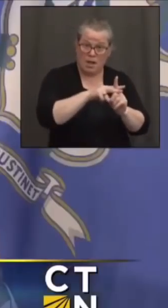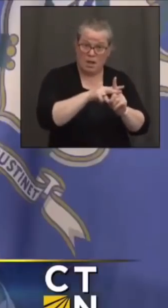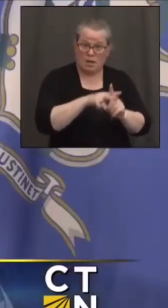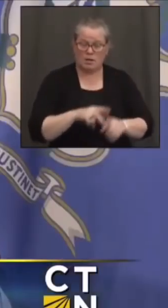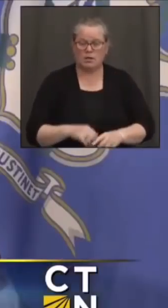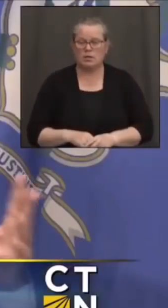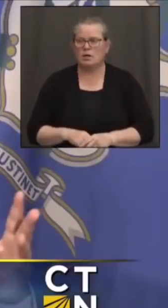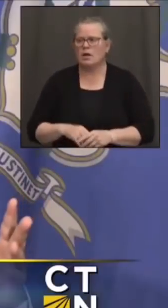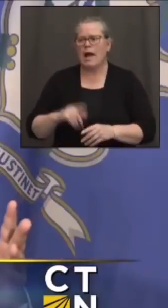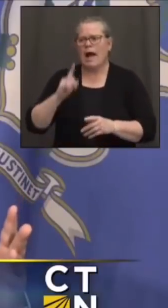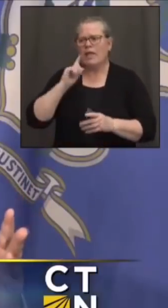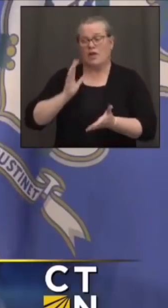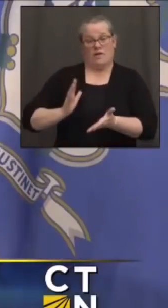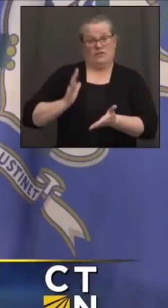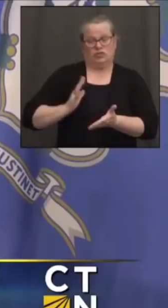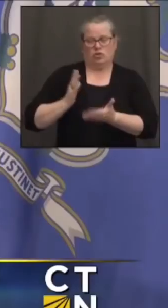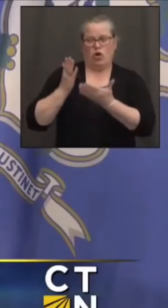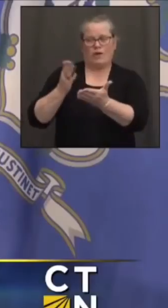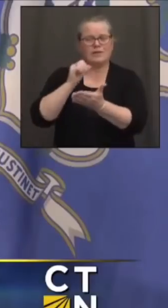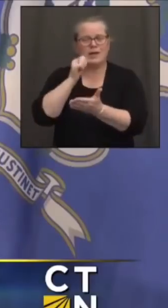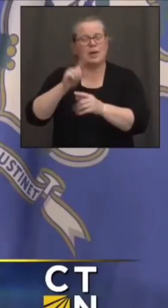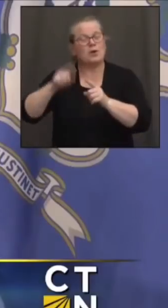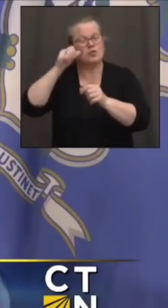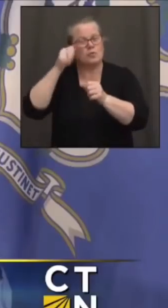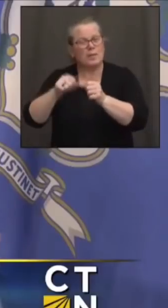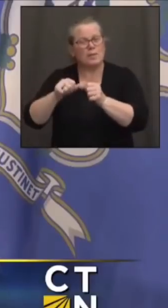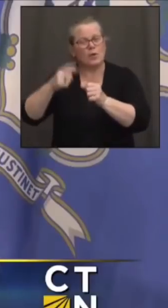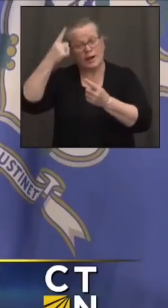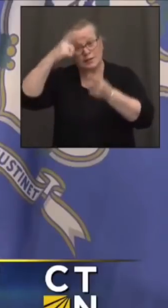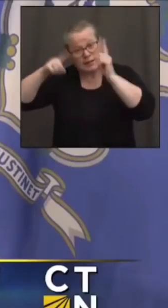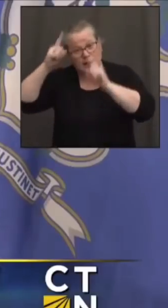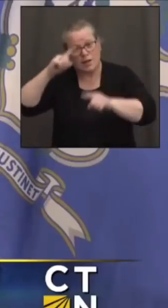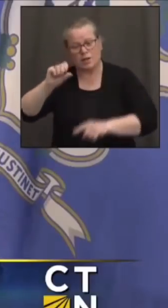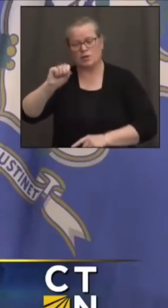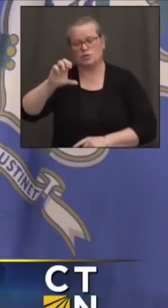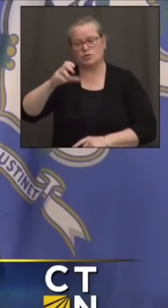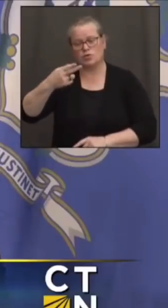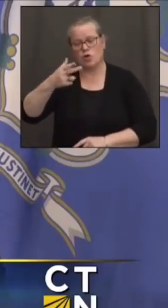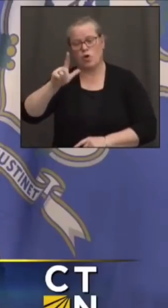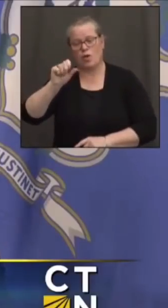official offering, but as you remember, we had a deal with Scholastic and others that put in,